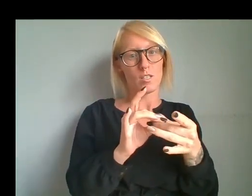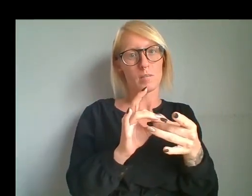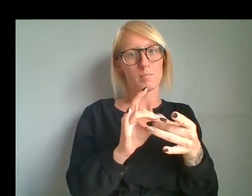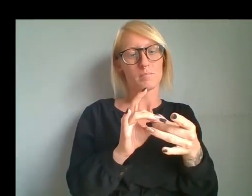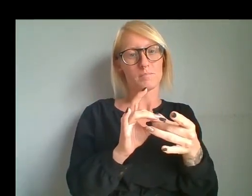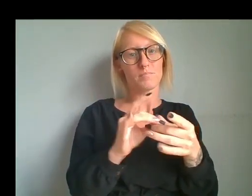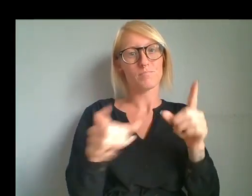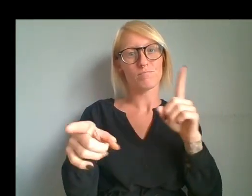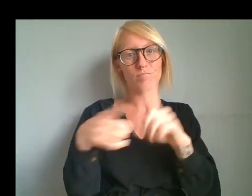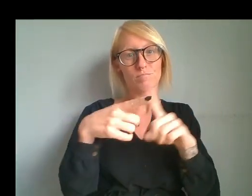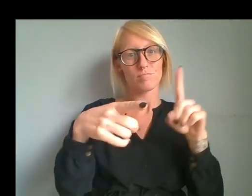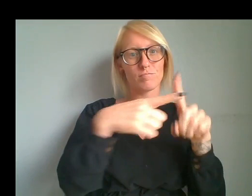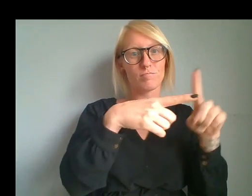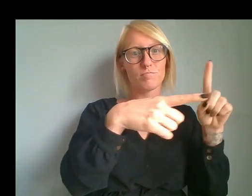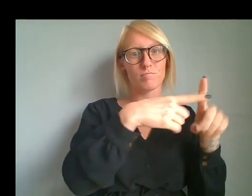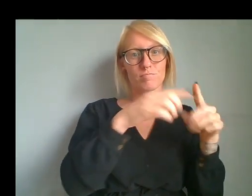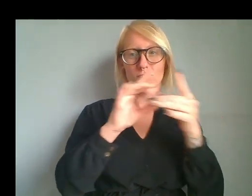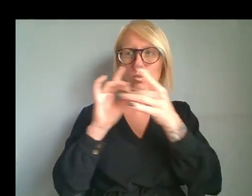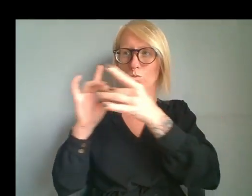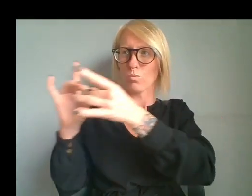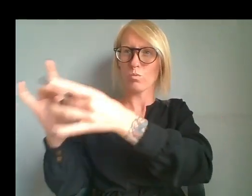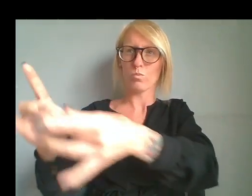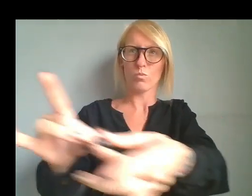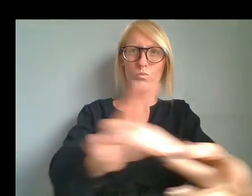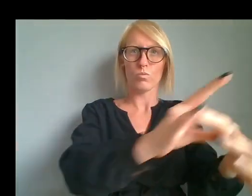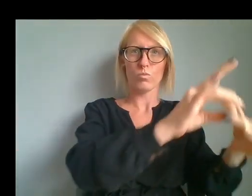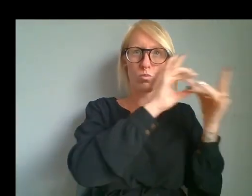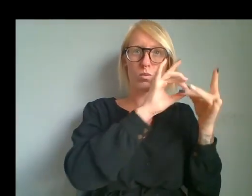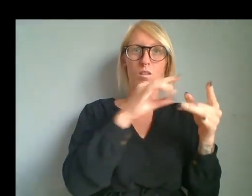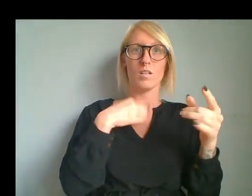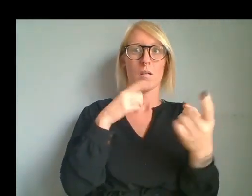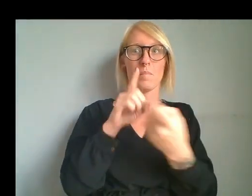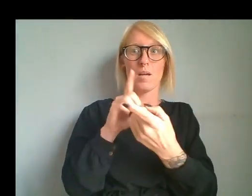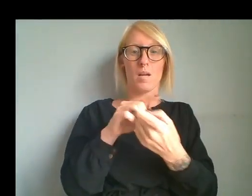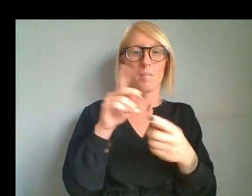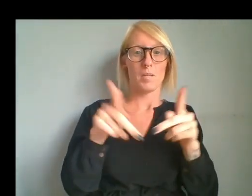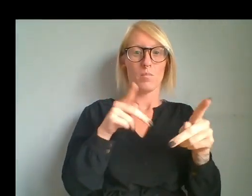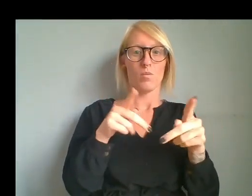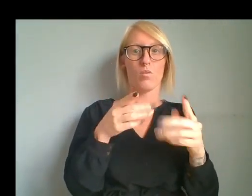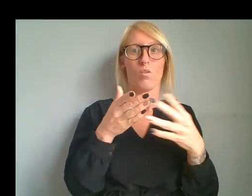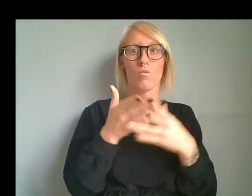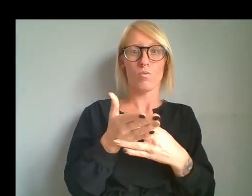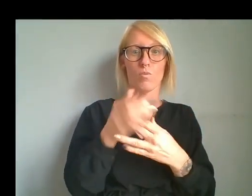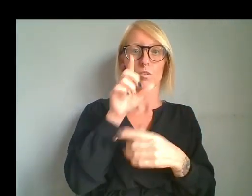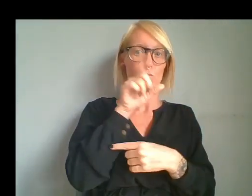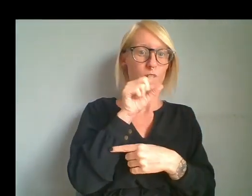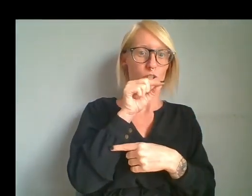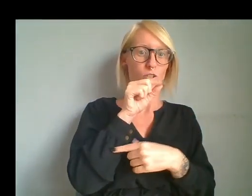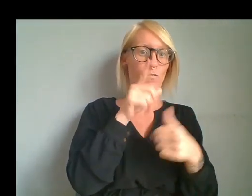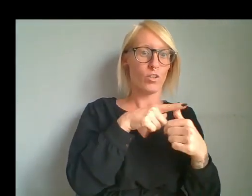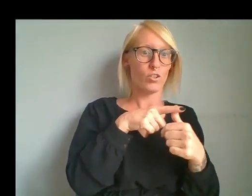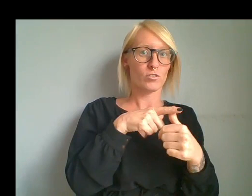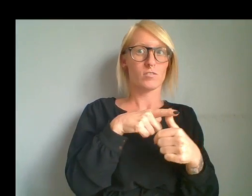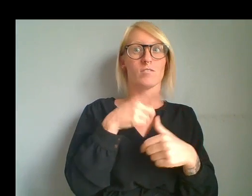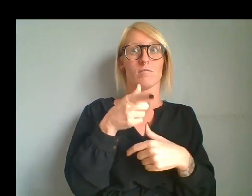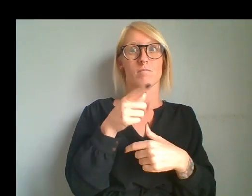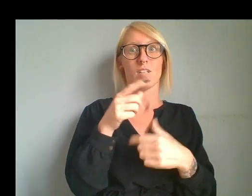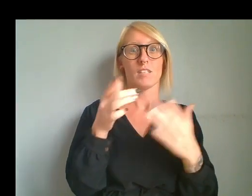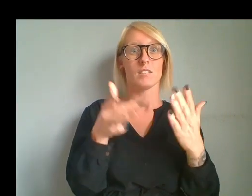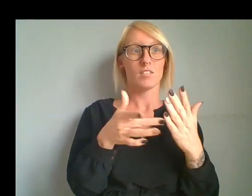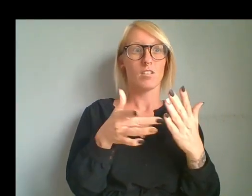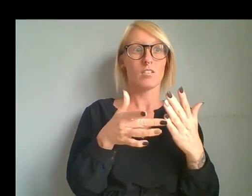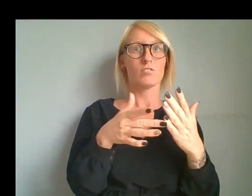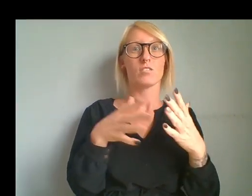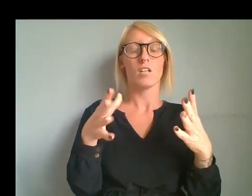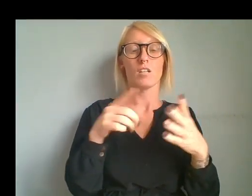George, we've met people that we've actually met through Twitter. You know, the project I mentioned earlier, the Palmetto Technology Hub, I started